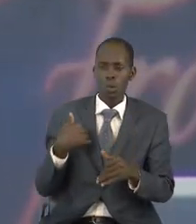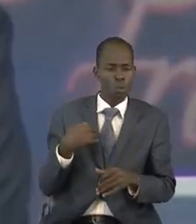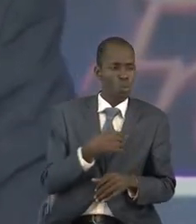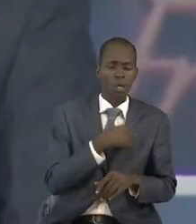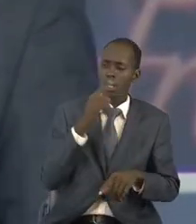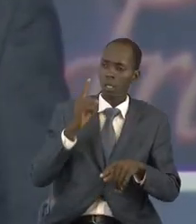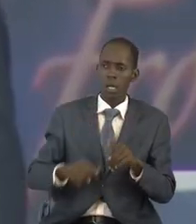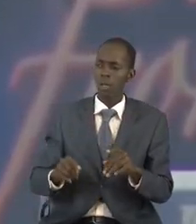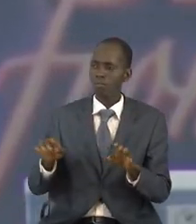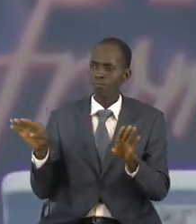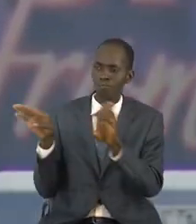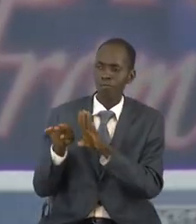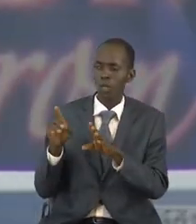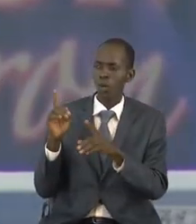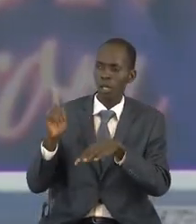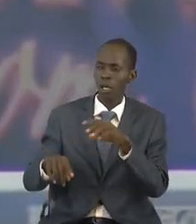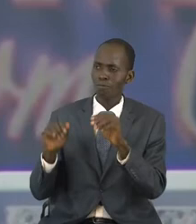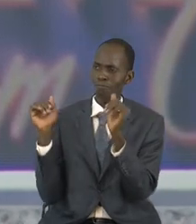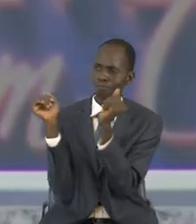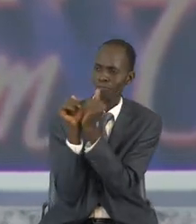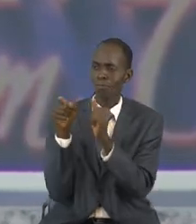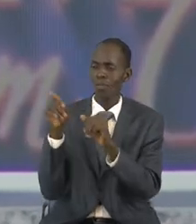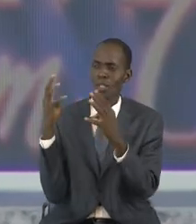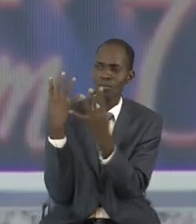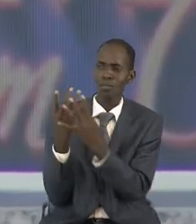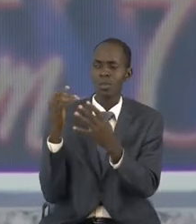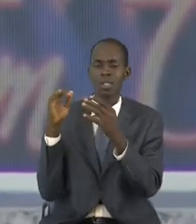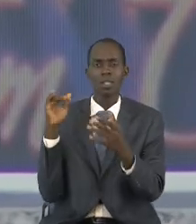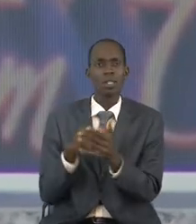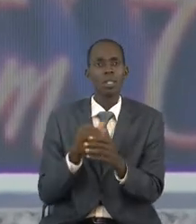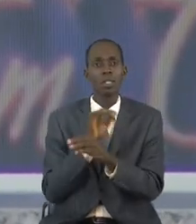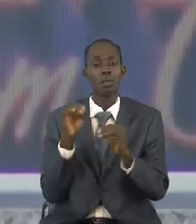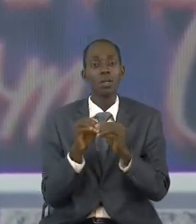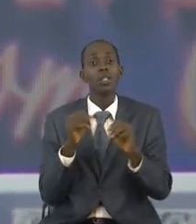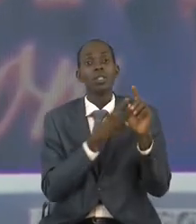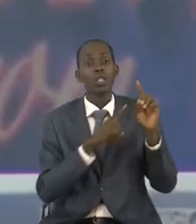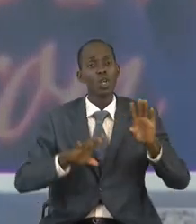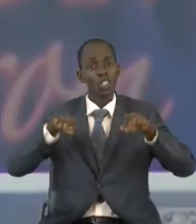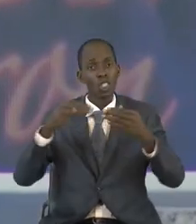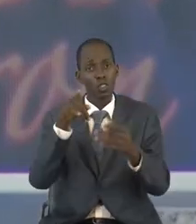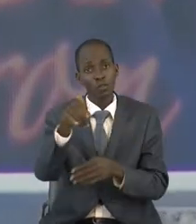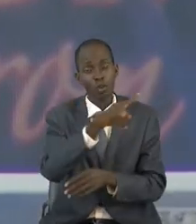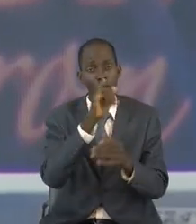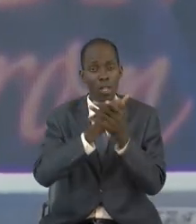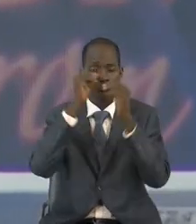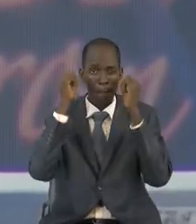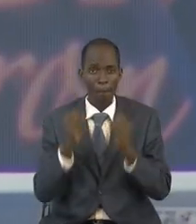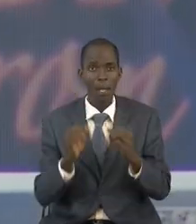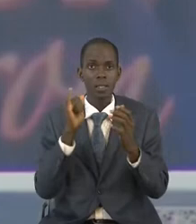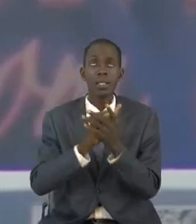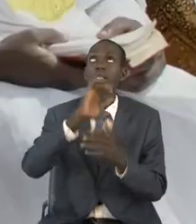him, bottle her, like we used to do. The Lord give you that power and that grace